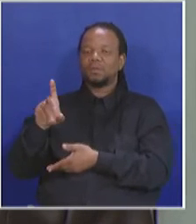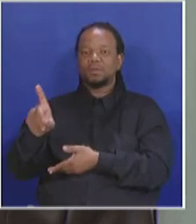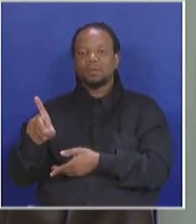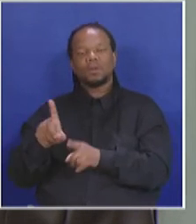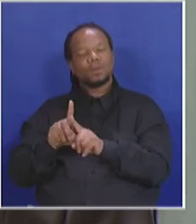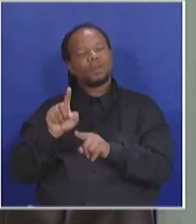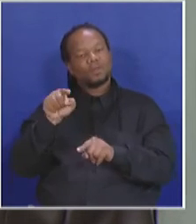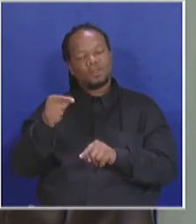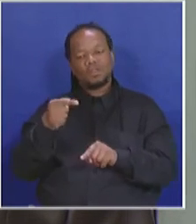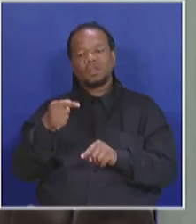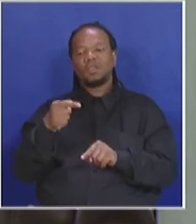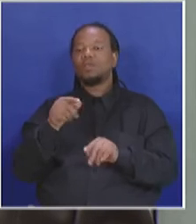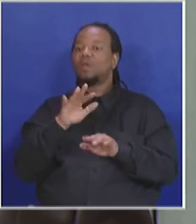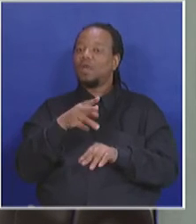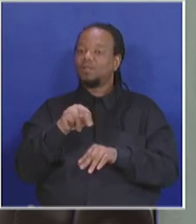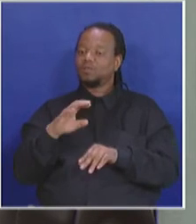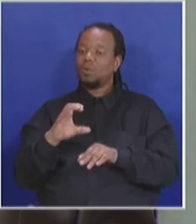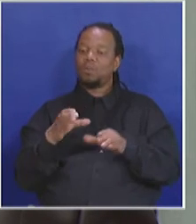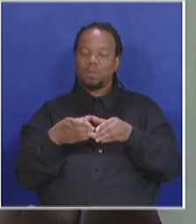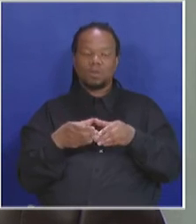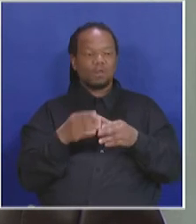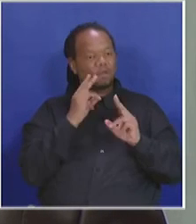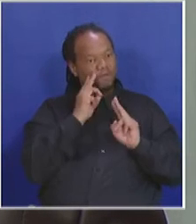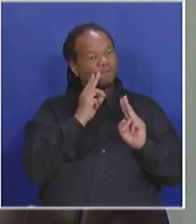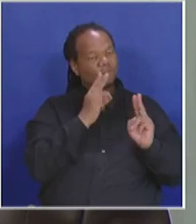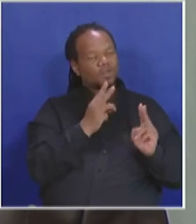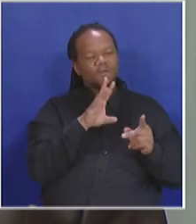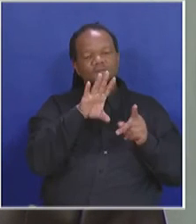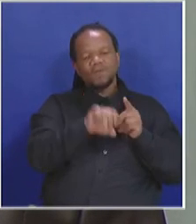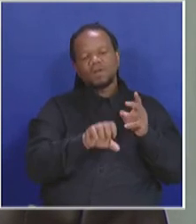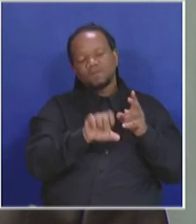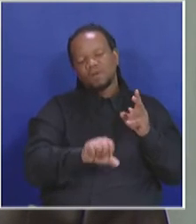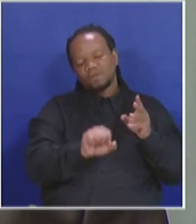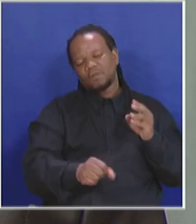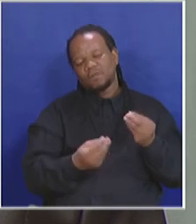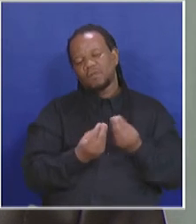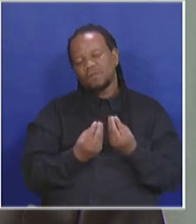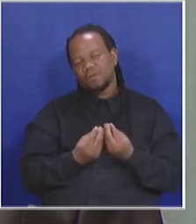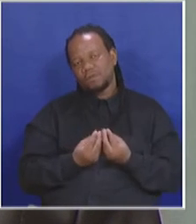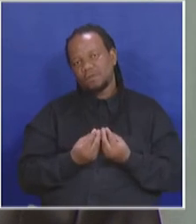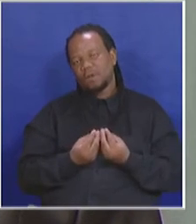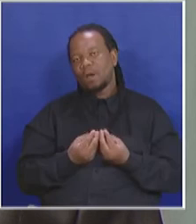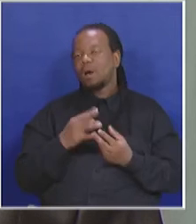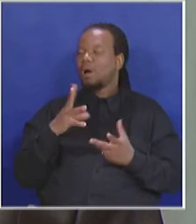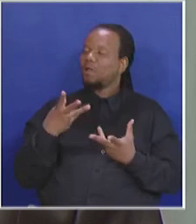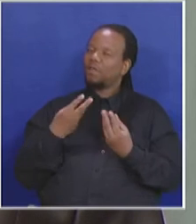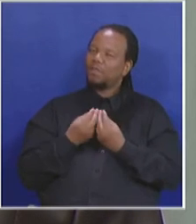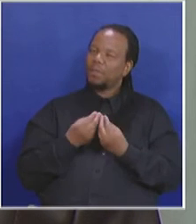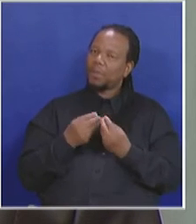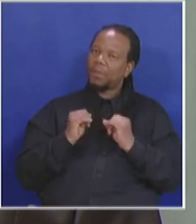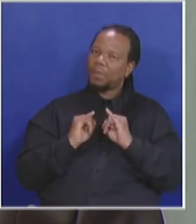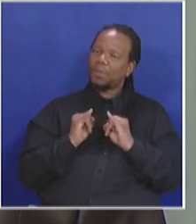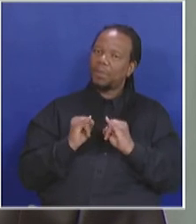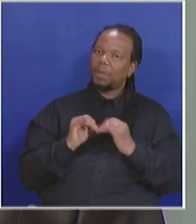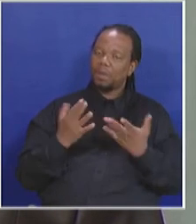during the visit to the province. Among other issues that require attention include lack of